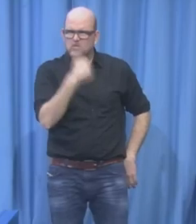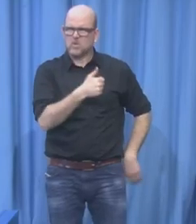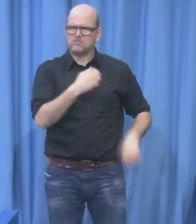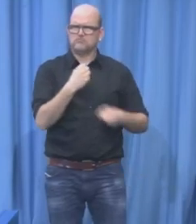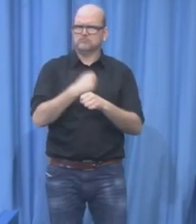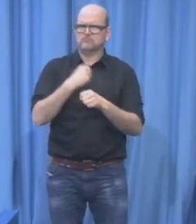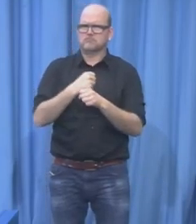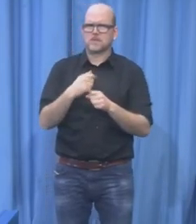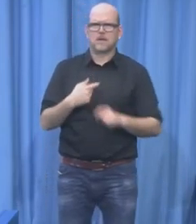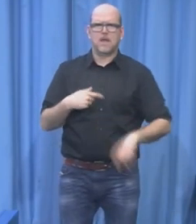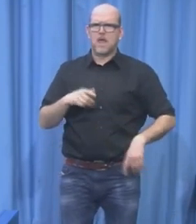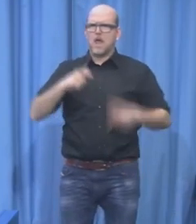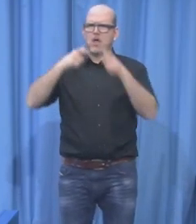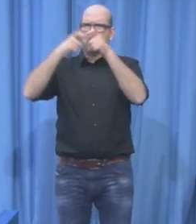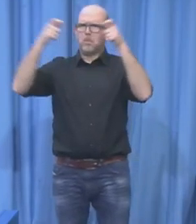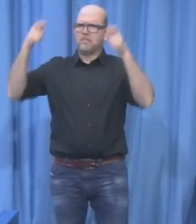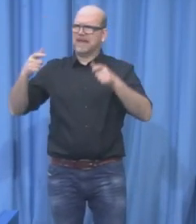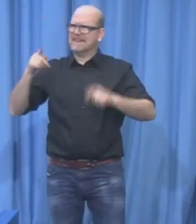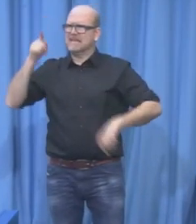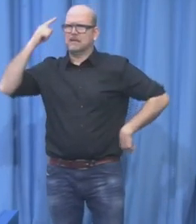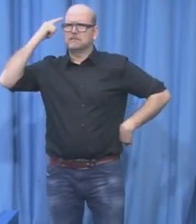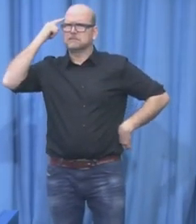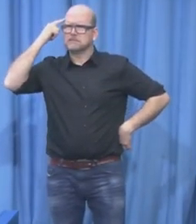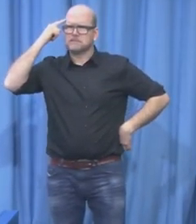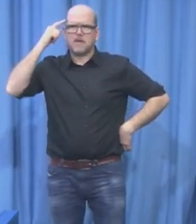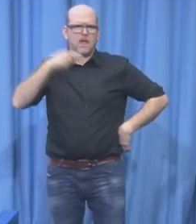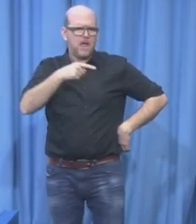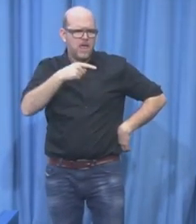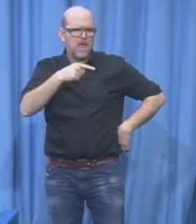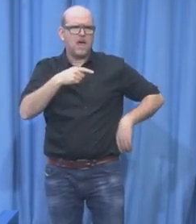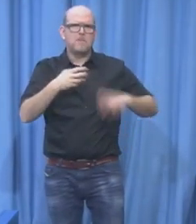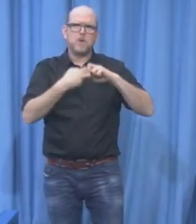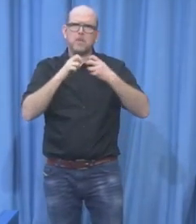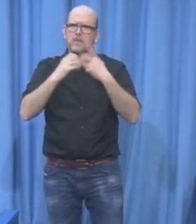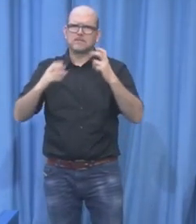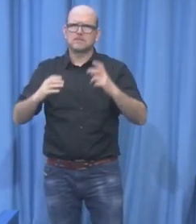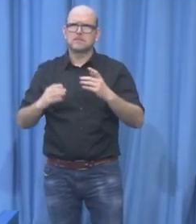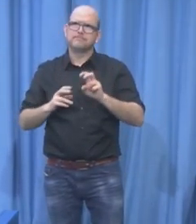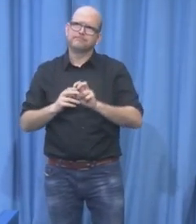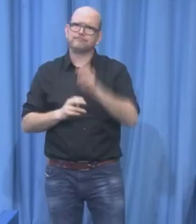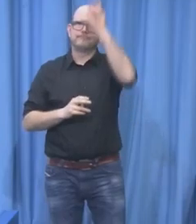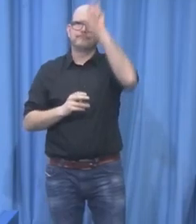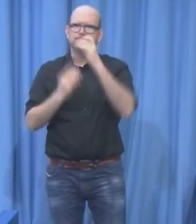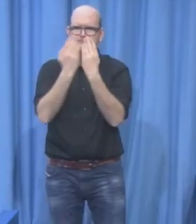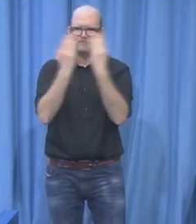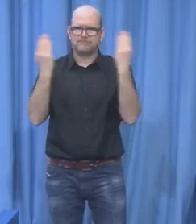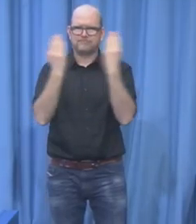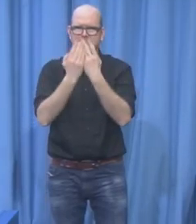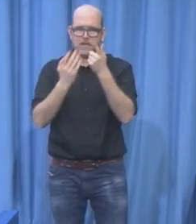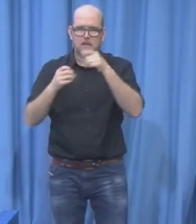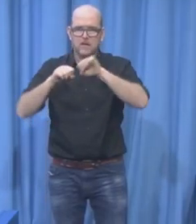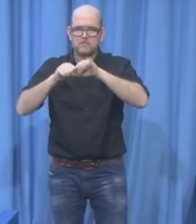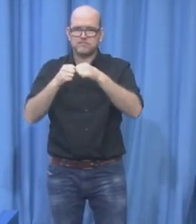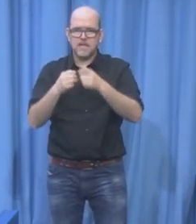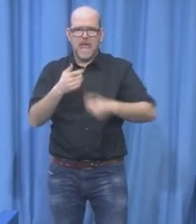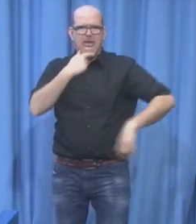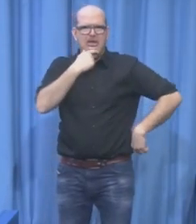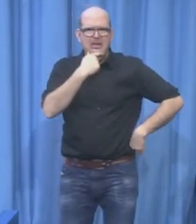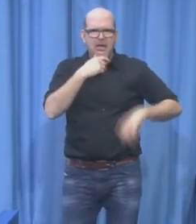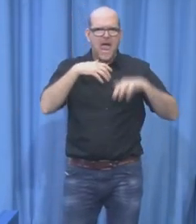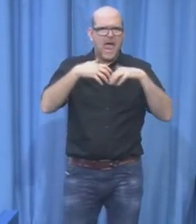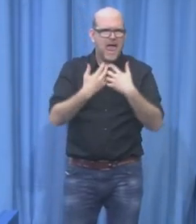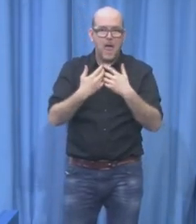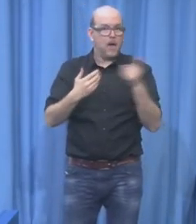minutes early for work because he's used to being there 10 minutes early. So it just goes to show you the drive and determination the students have and